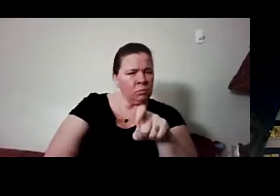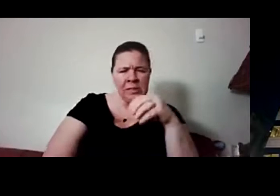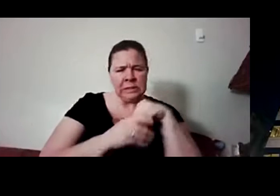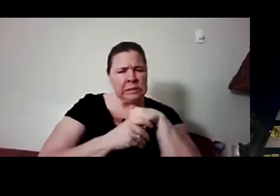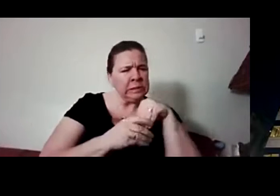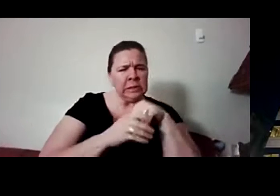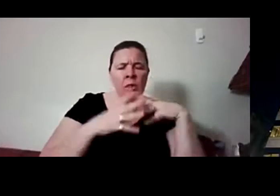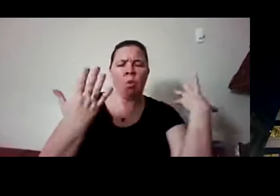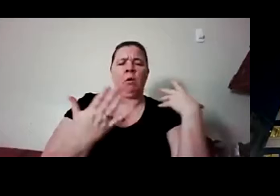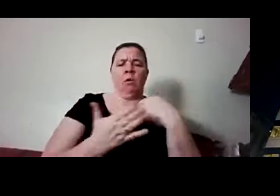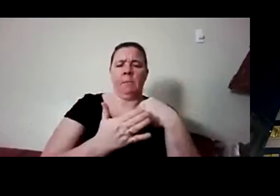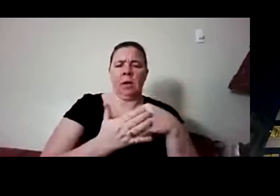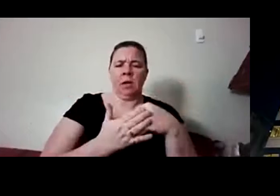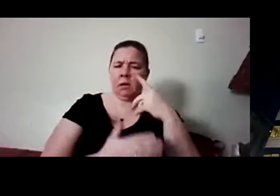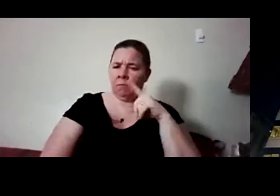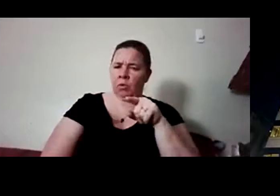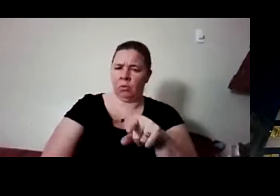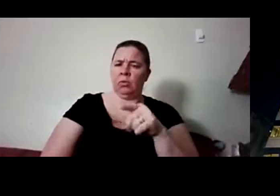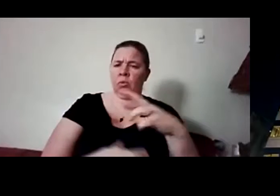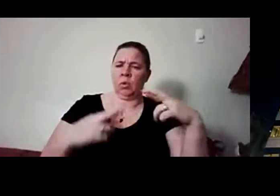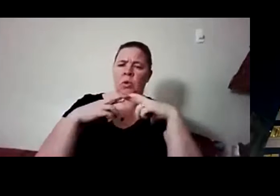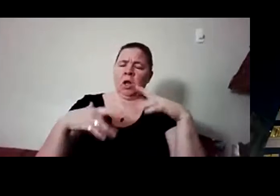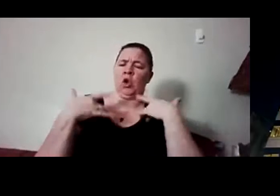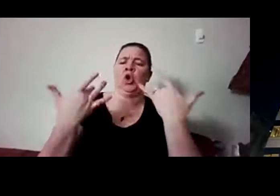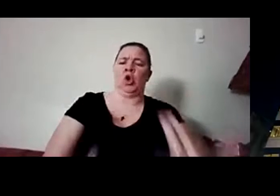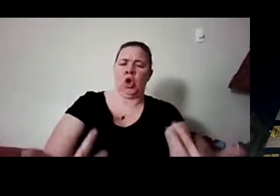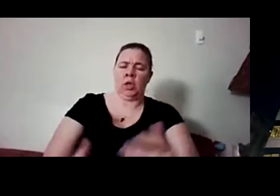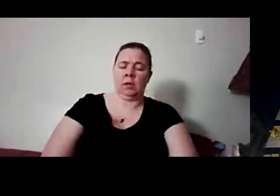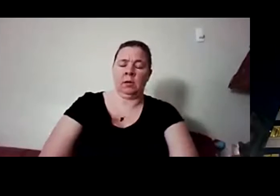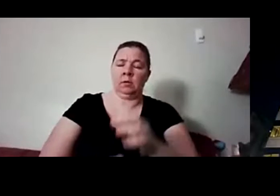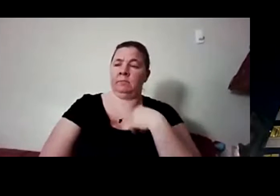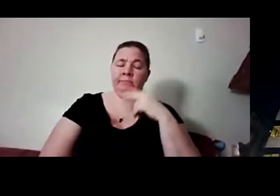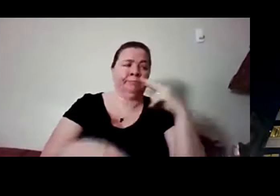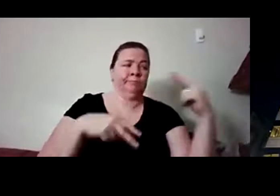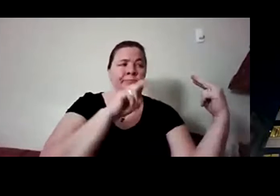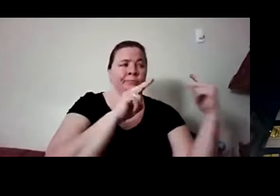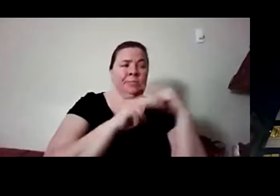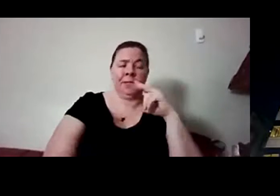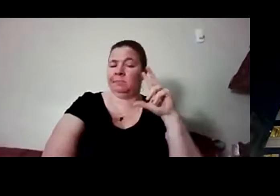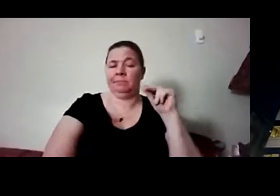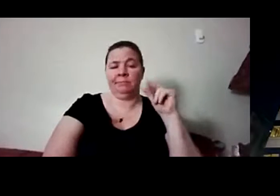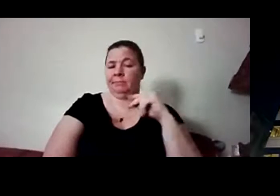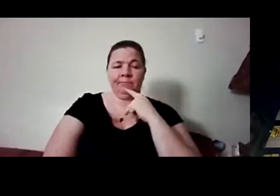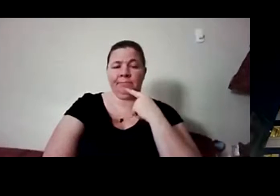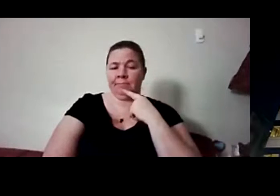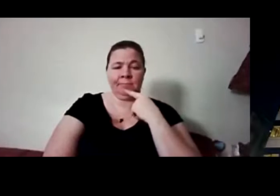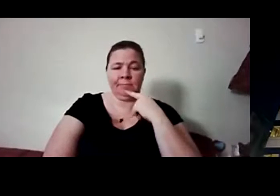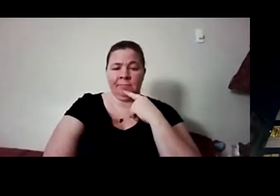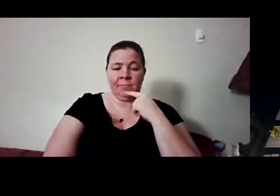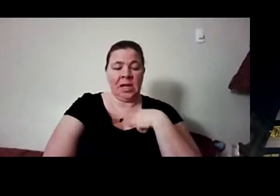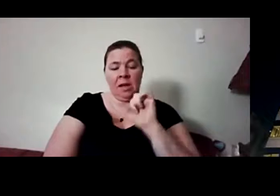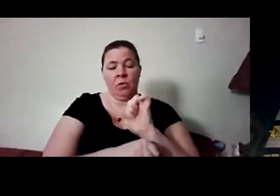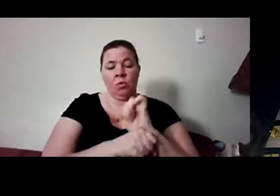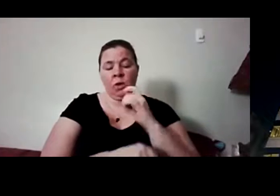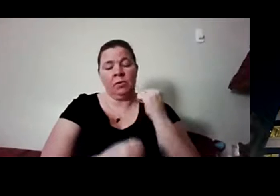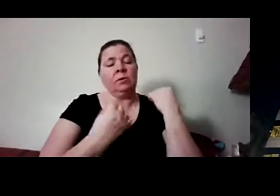up a lot of money to be retiring this early. And I looked up at him and I said, on the contrary, I have been working for